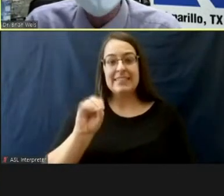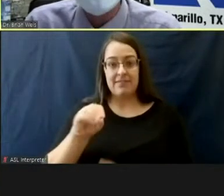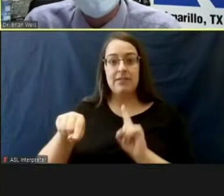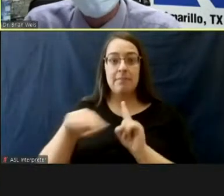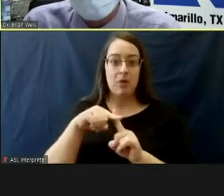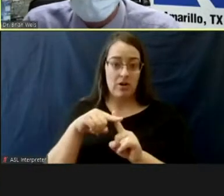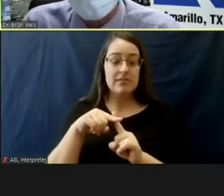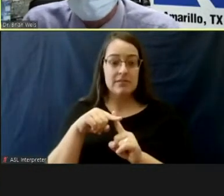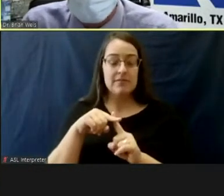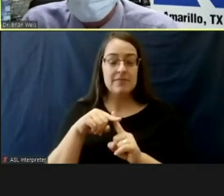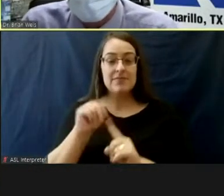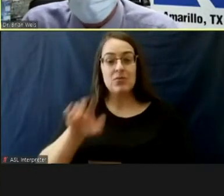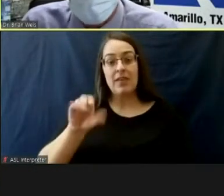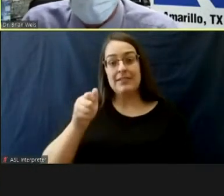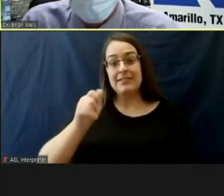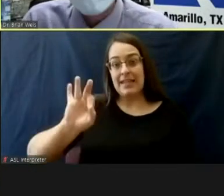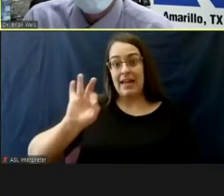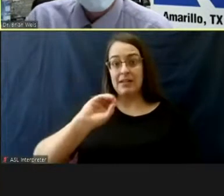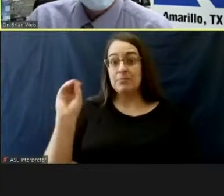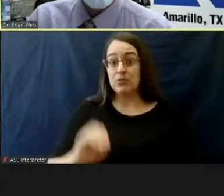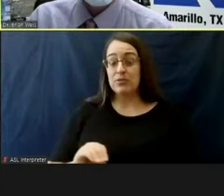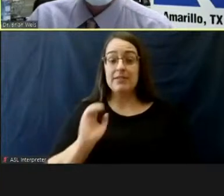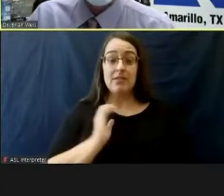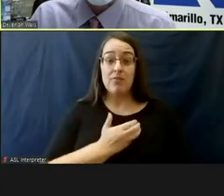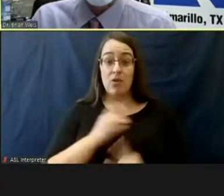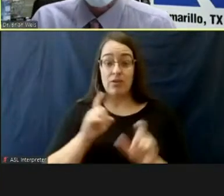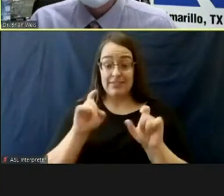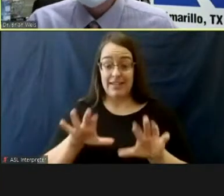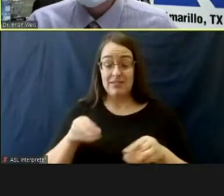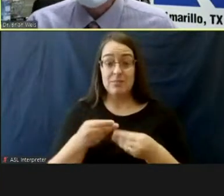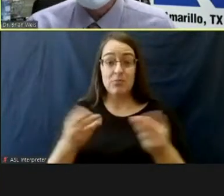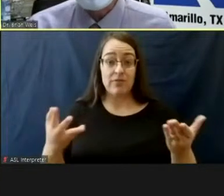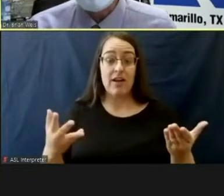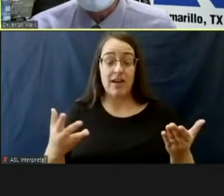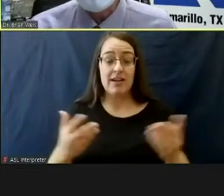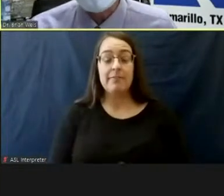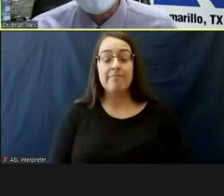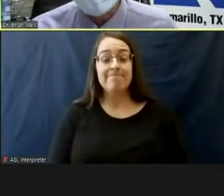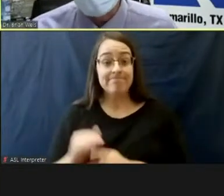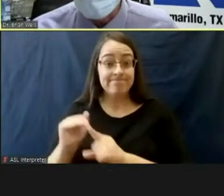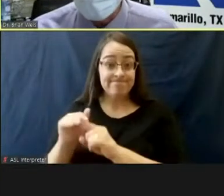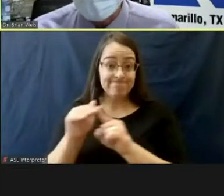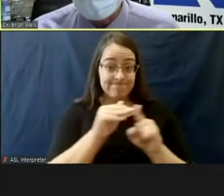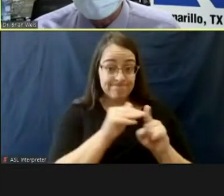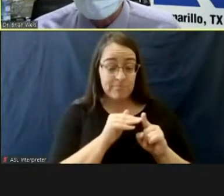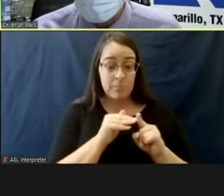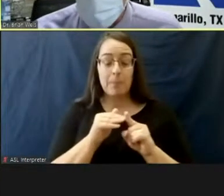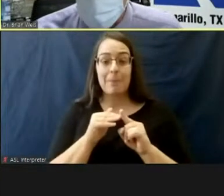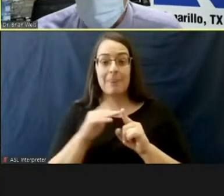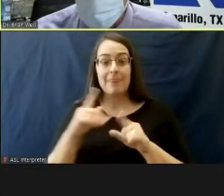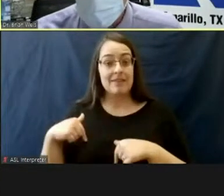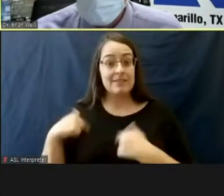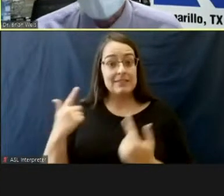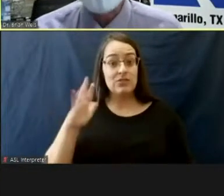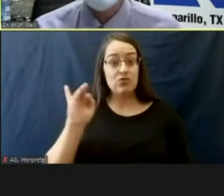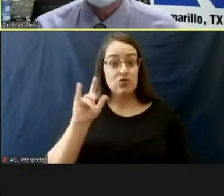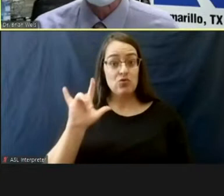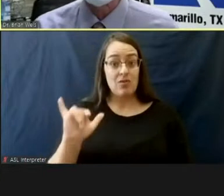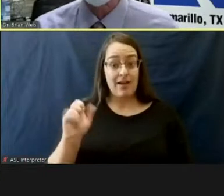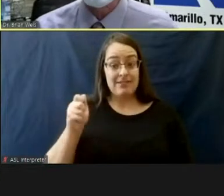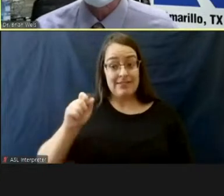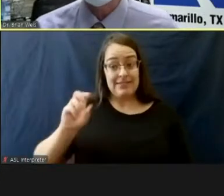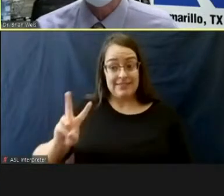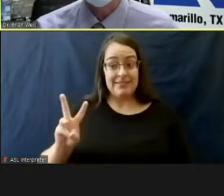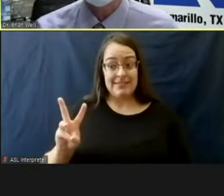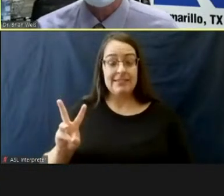is 19% of the testing we did. Now, just remind you, it's been since July 16th that we